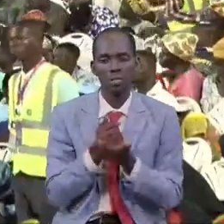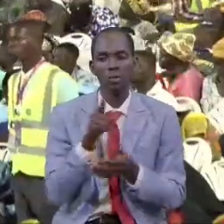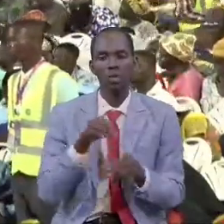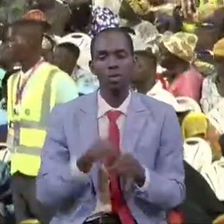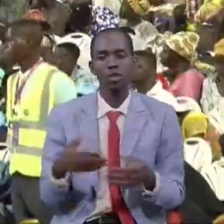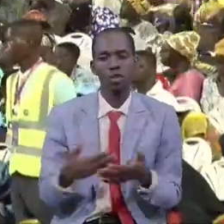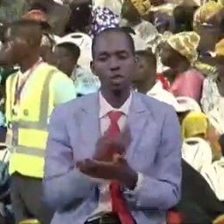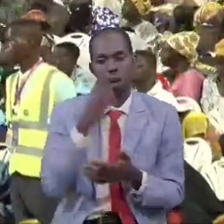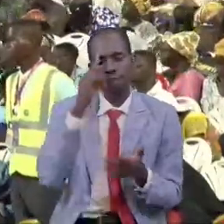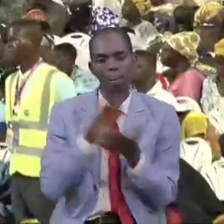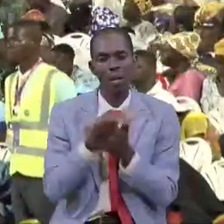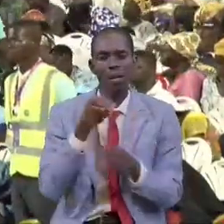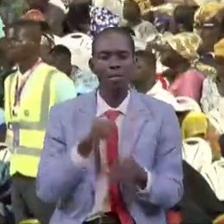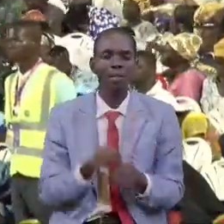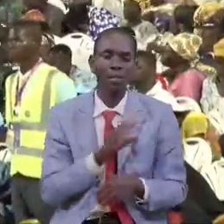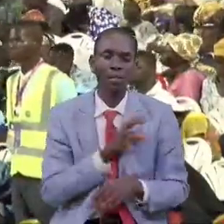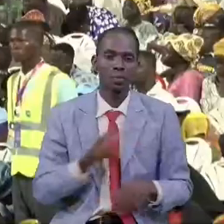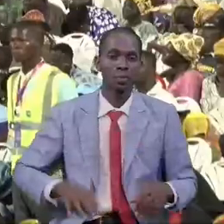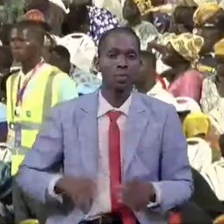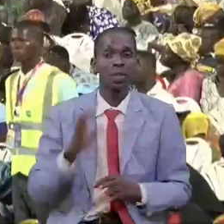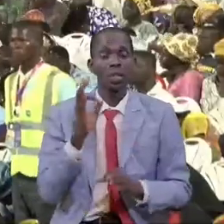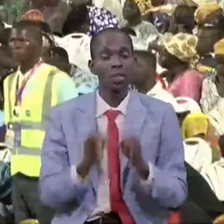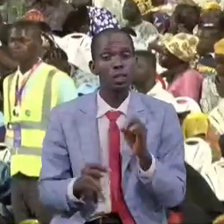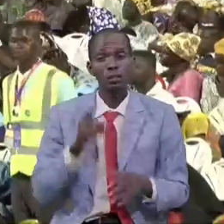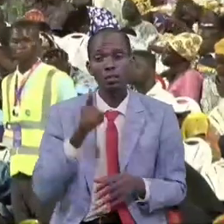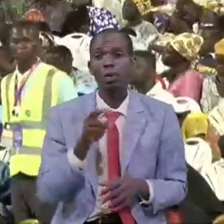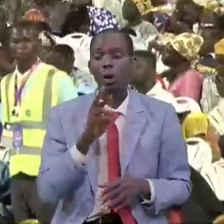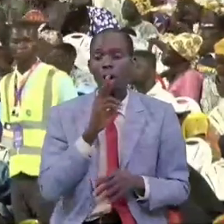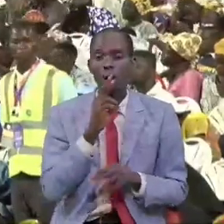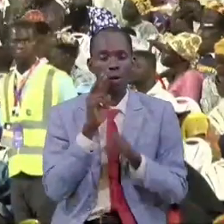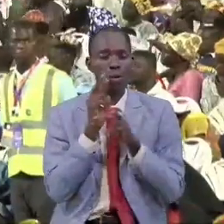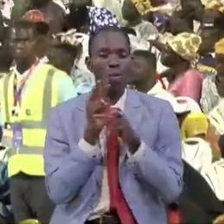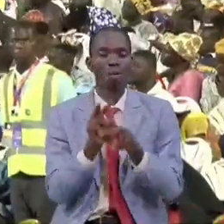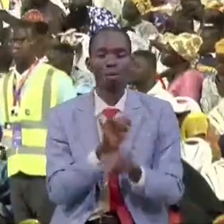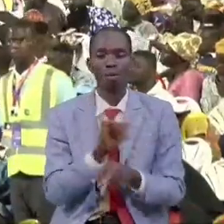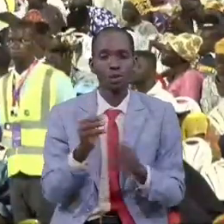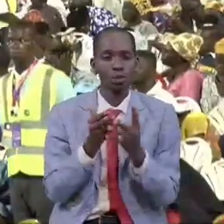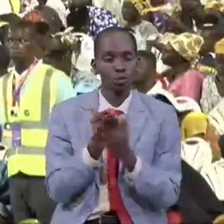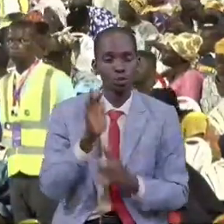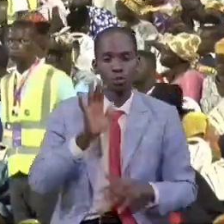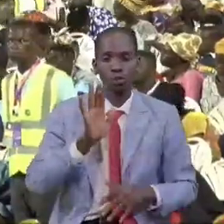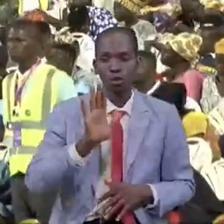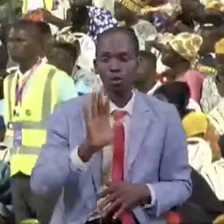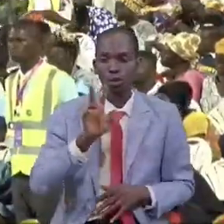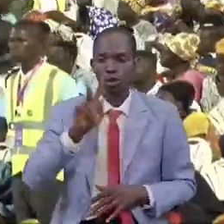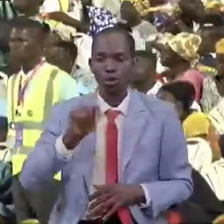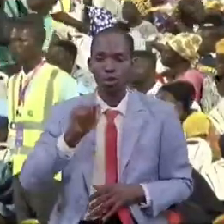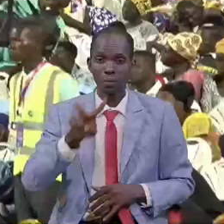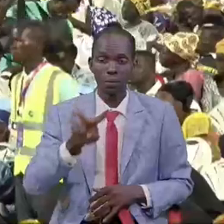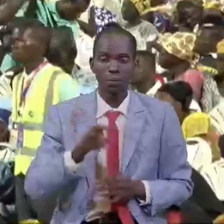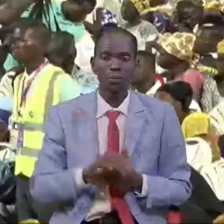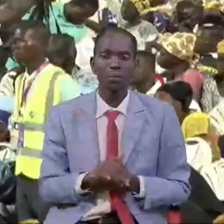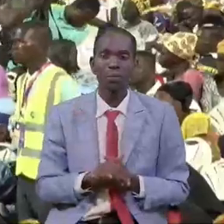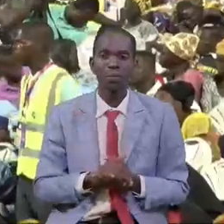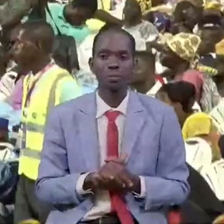Remplissez bien le formulaire. Also, if you are listening via the radio or television. Radio and TV, give